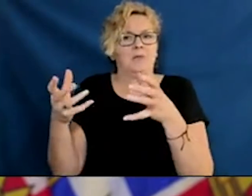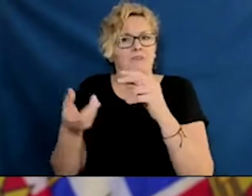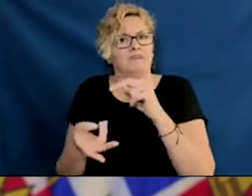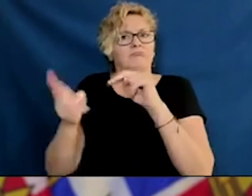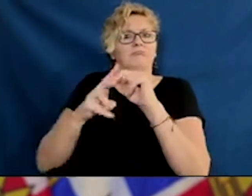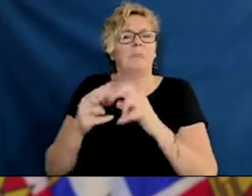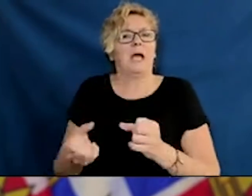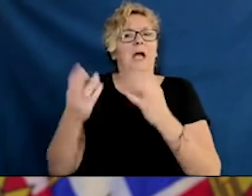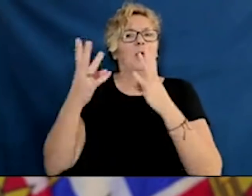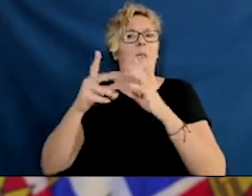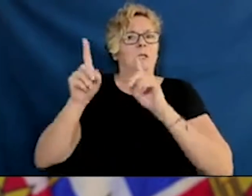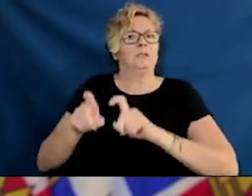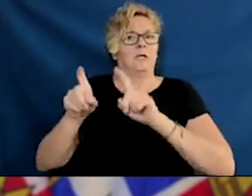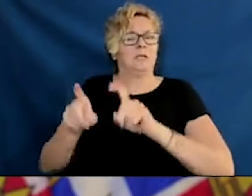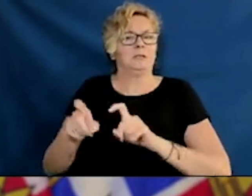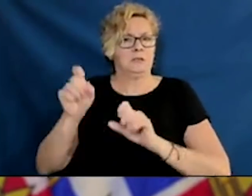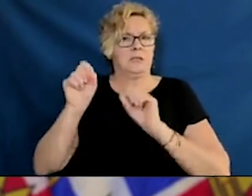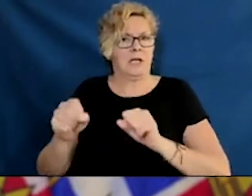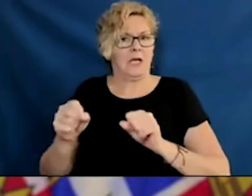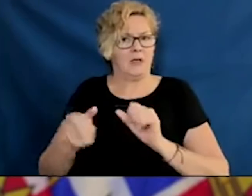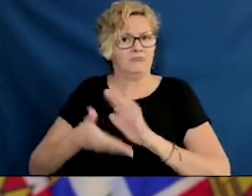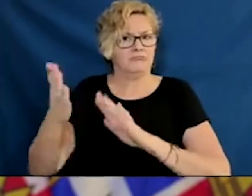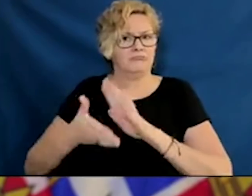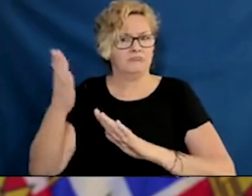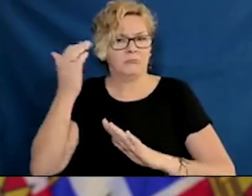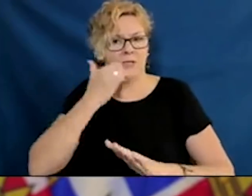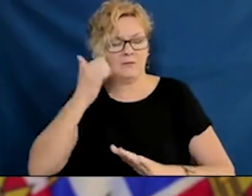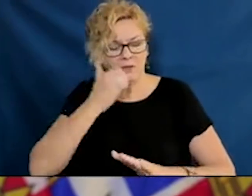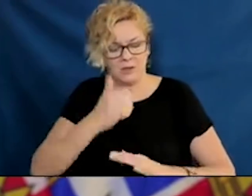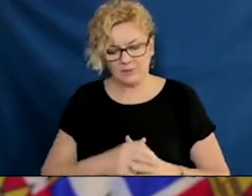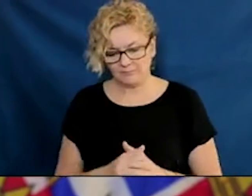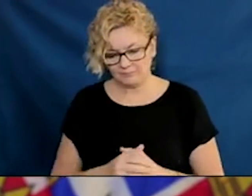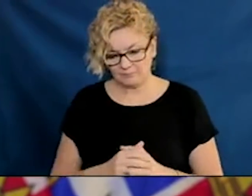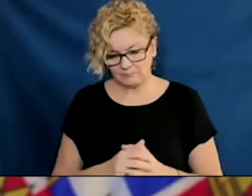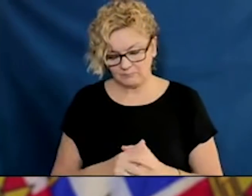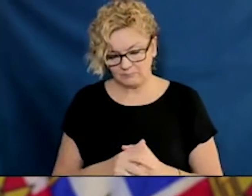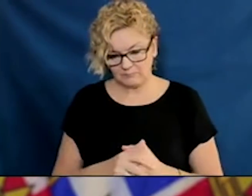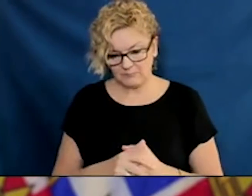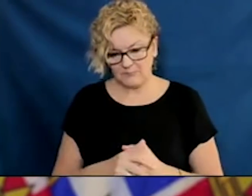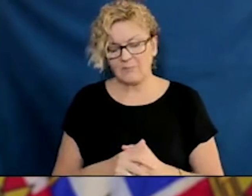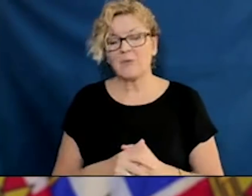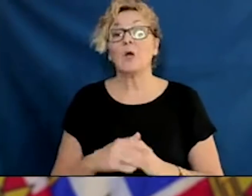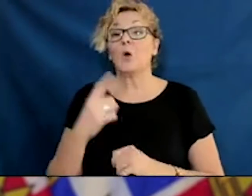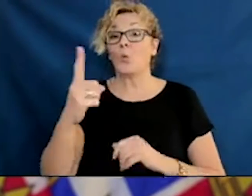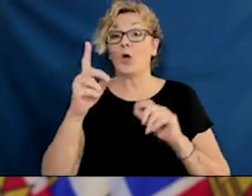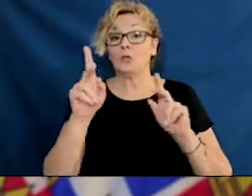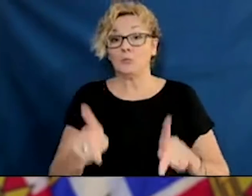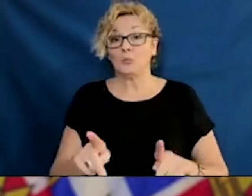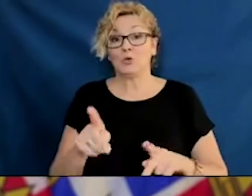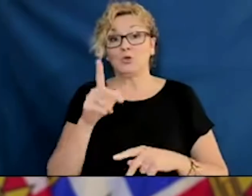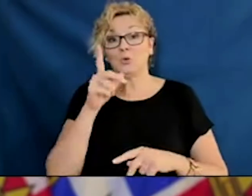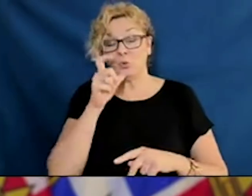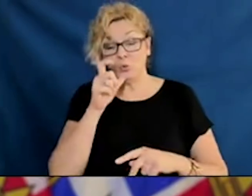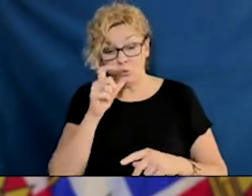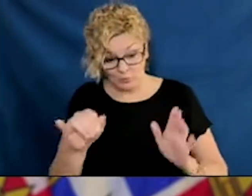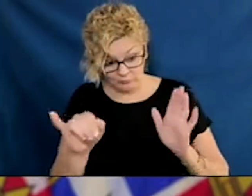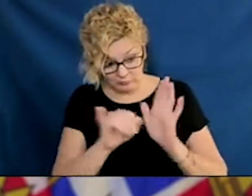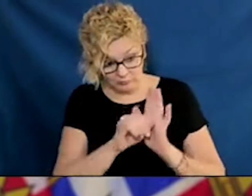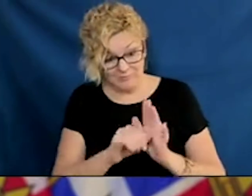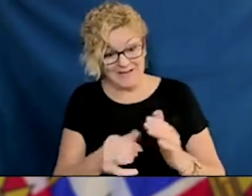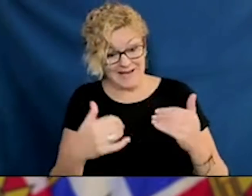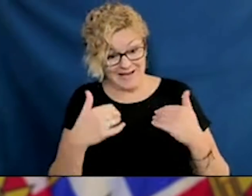have heard that today one of the contacts of a confirmed case is attended a school in the Fraser Health